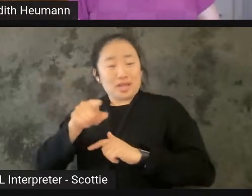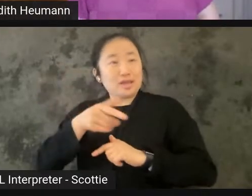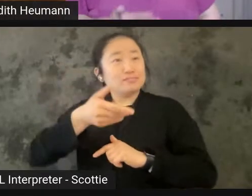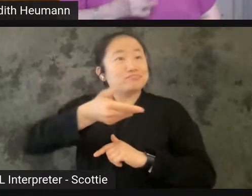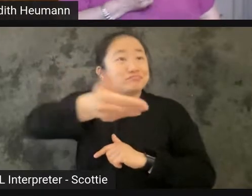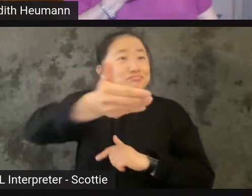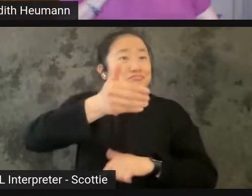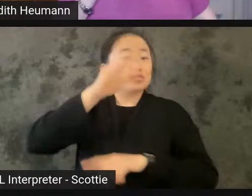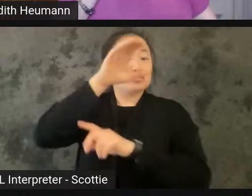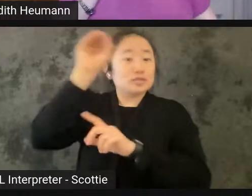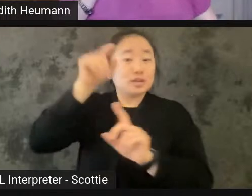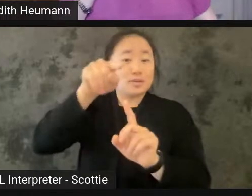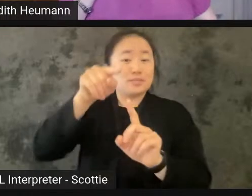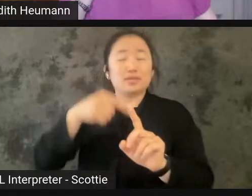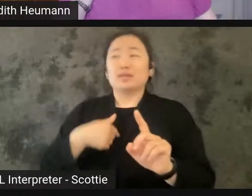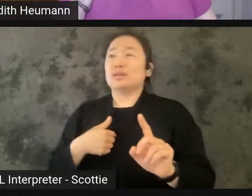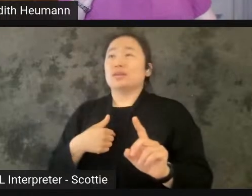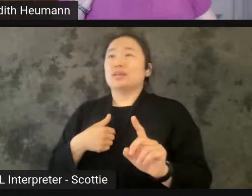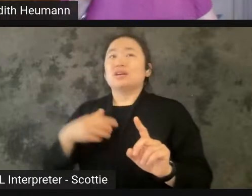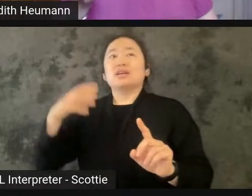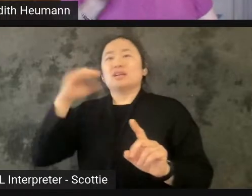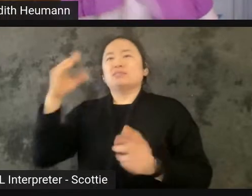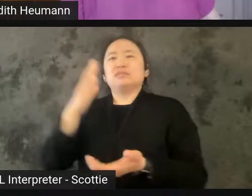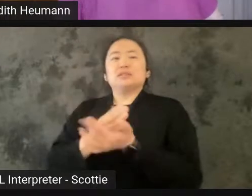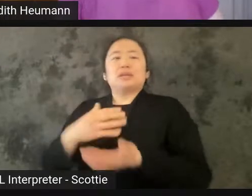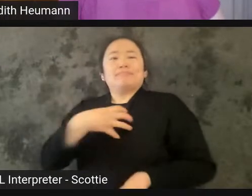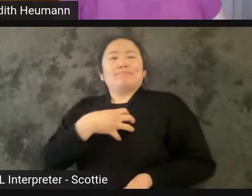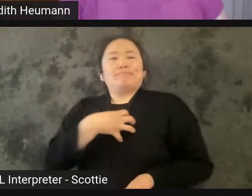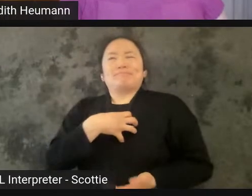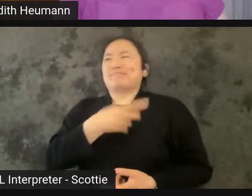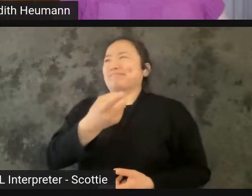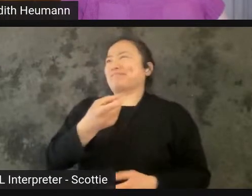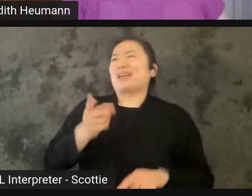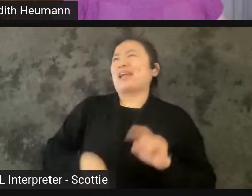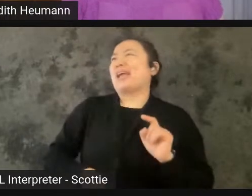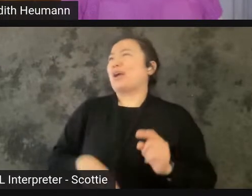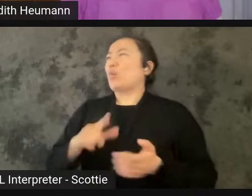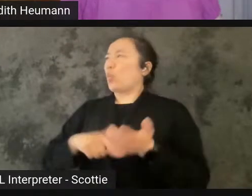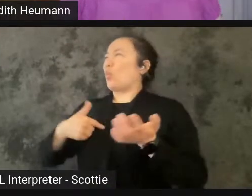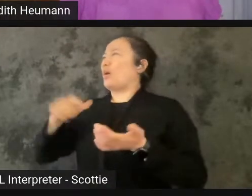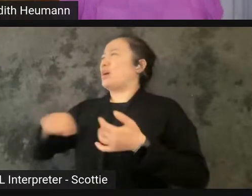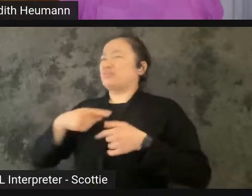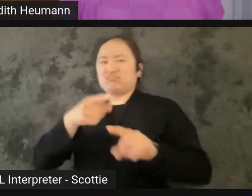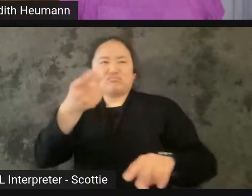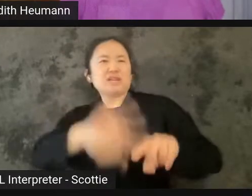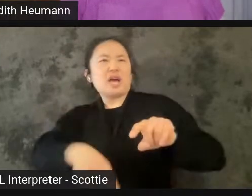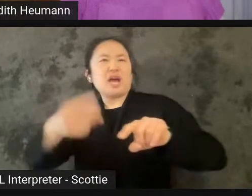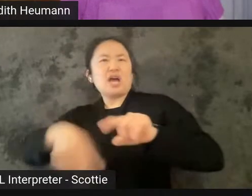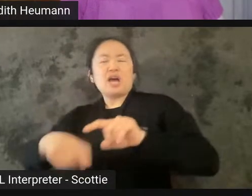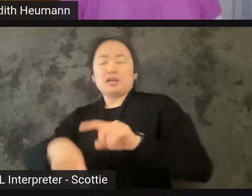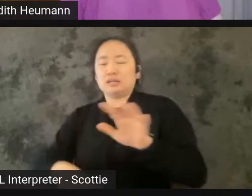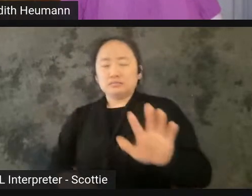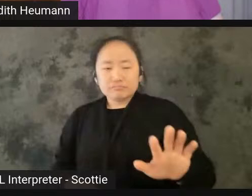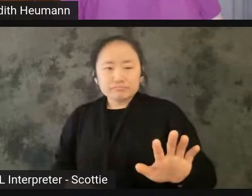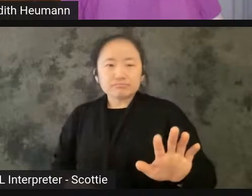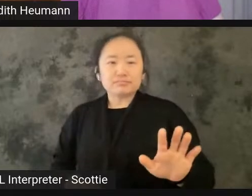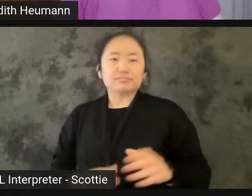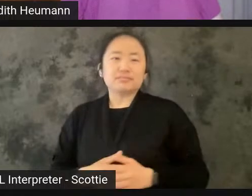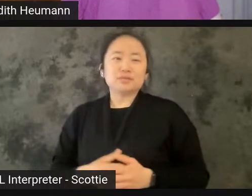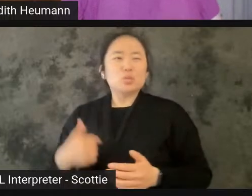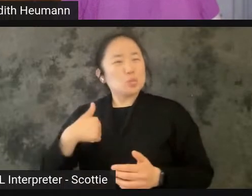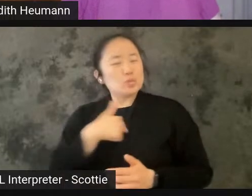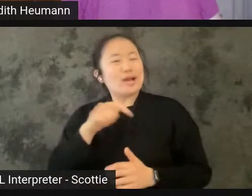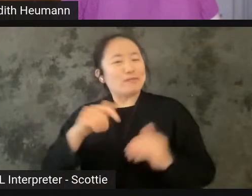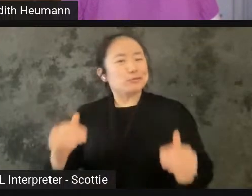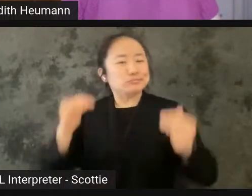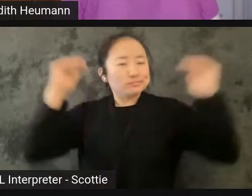getting people coming into the workforce who are not able to produce what they need. I mean, we really,